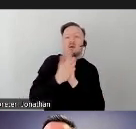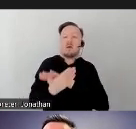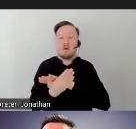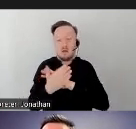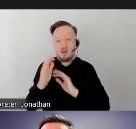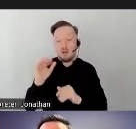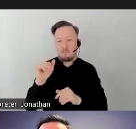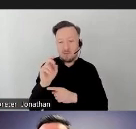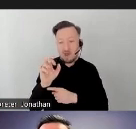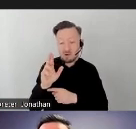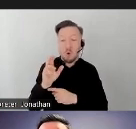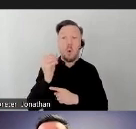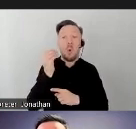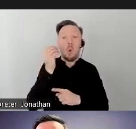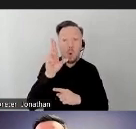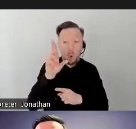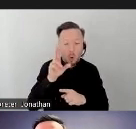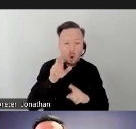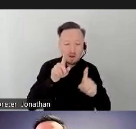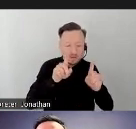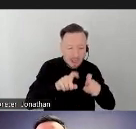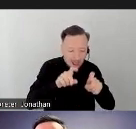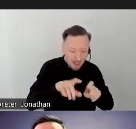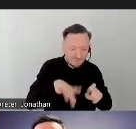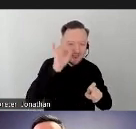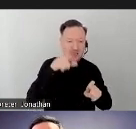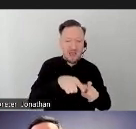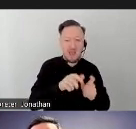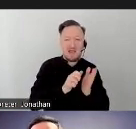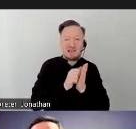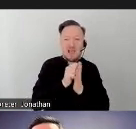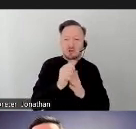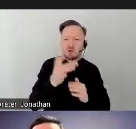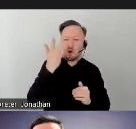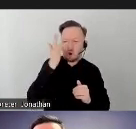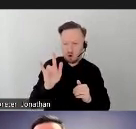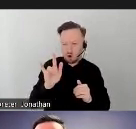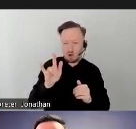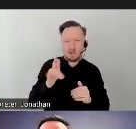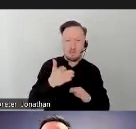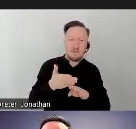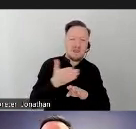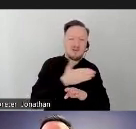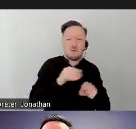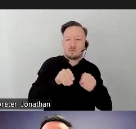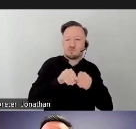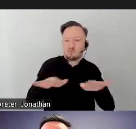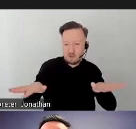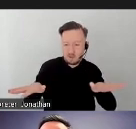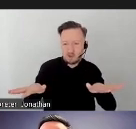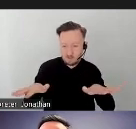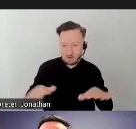at earlier stages before they have time to become invasive and spread across your body.